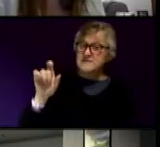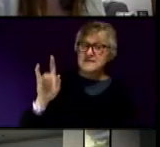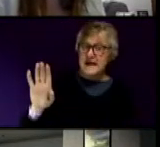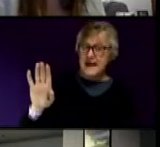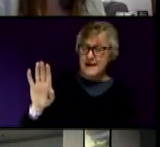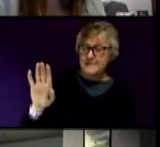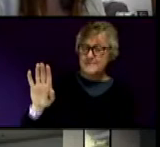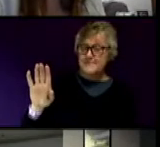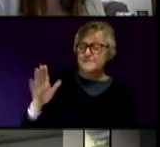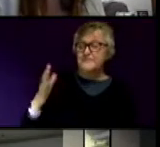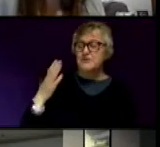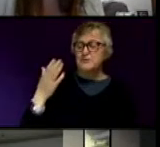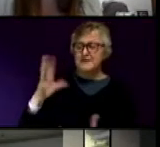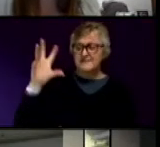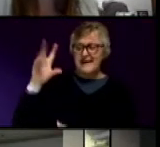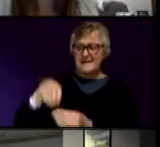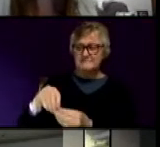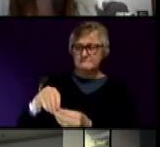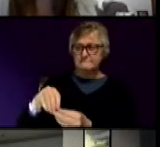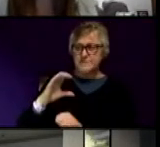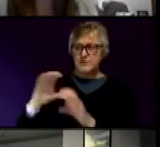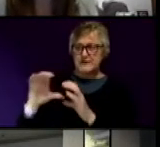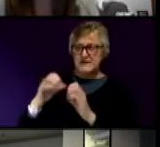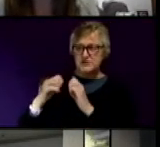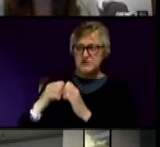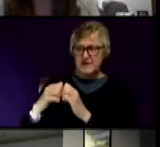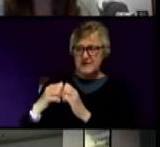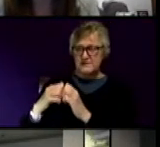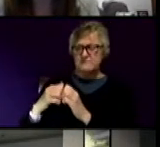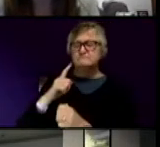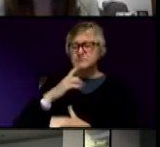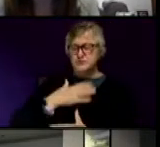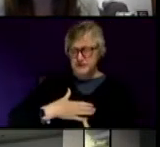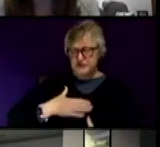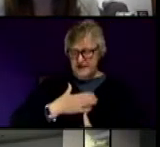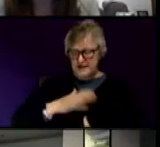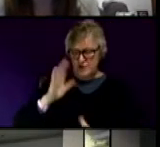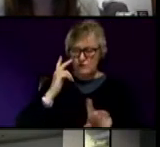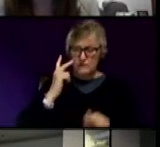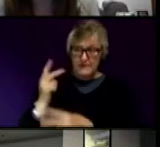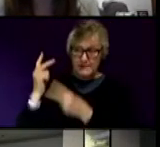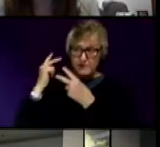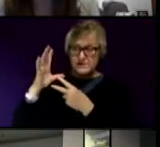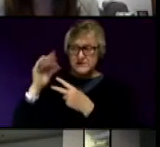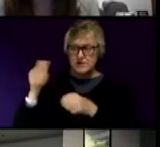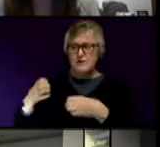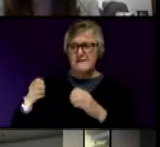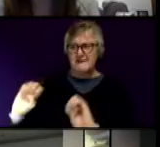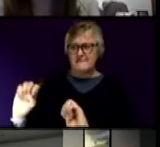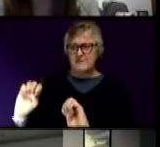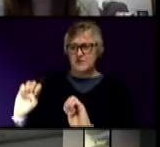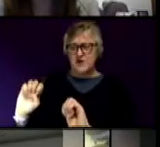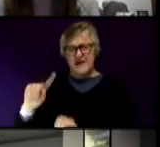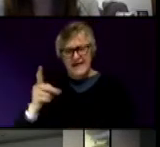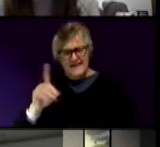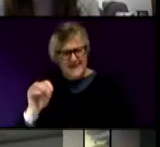communication together. Appreciate your remembrance and your effort. And Theo, how much time do we have for discussion before